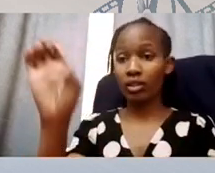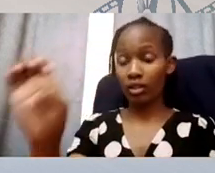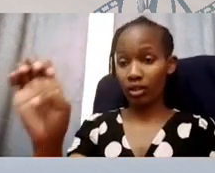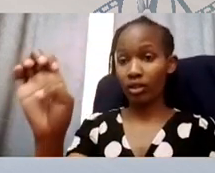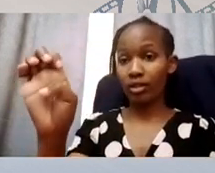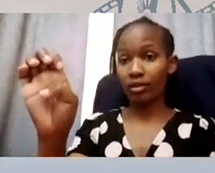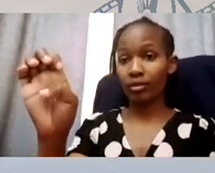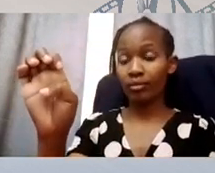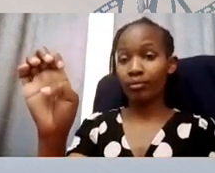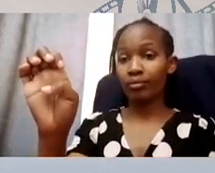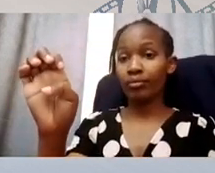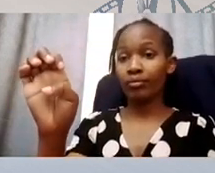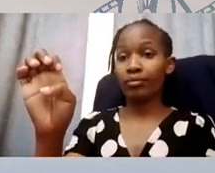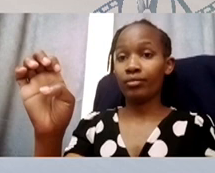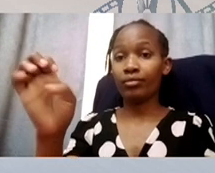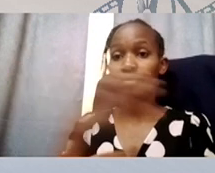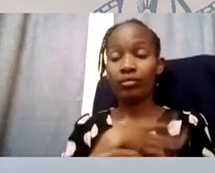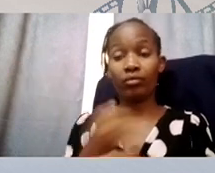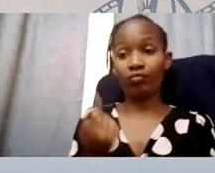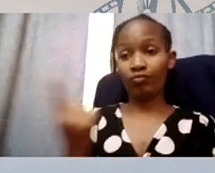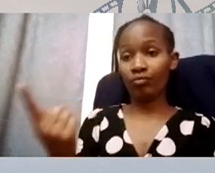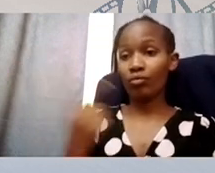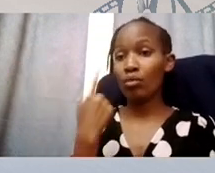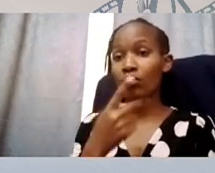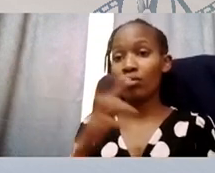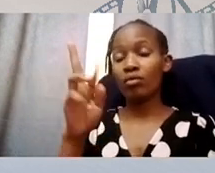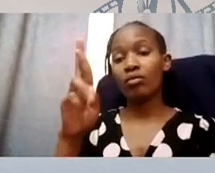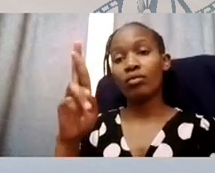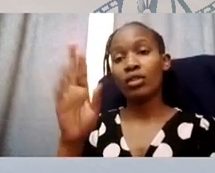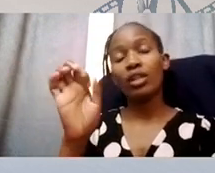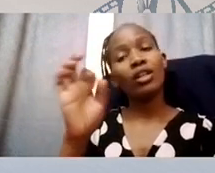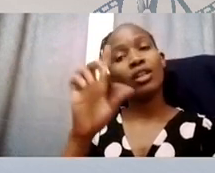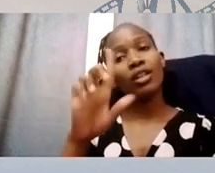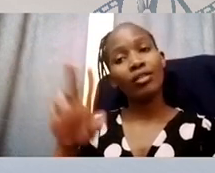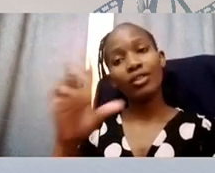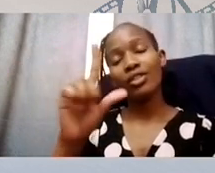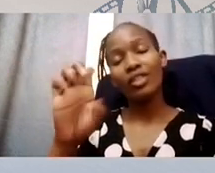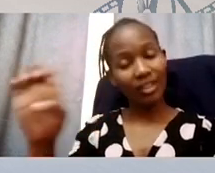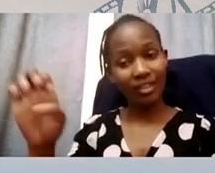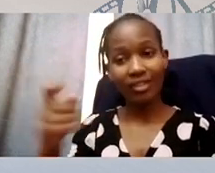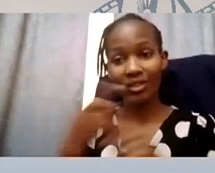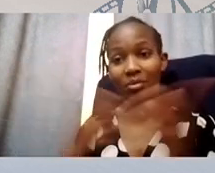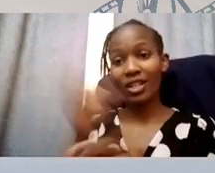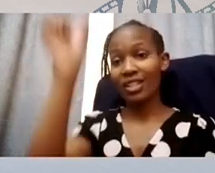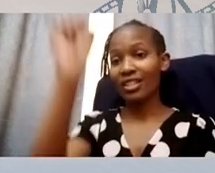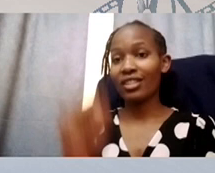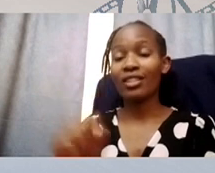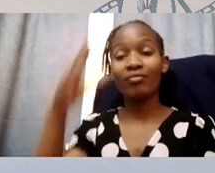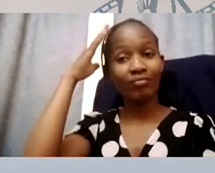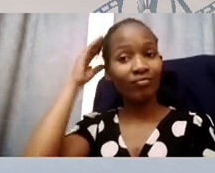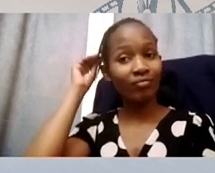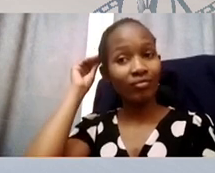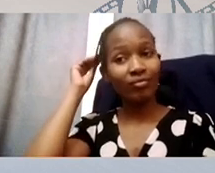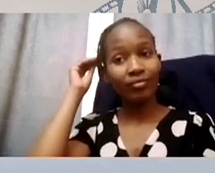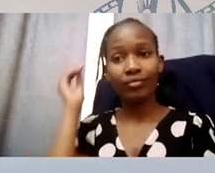Natike, and she is a refugee from South Sudan, currently in Kenya. She competed at the 2016 Rio